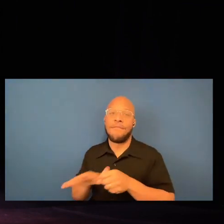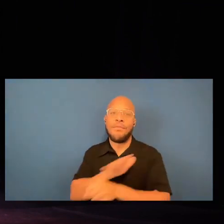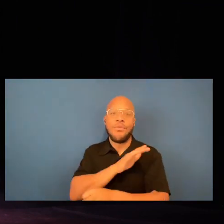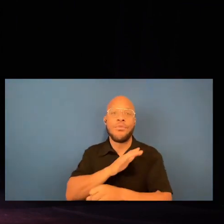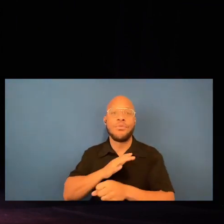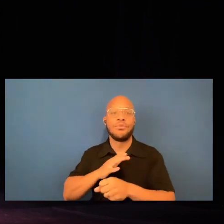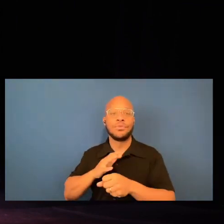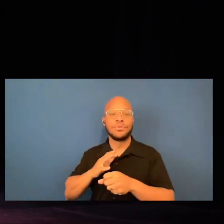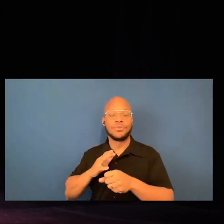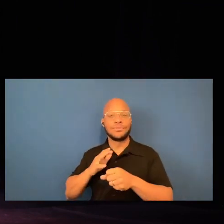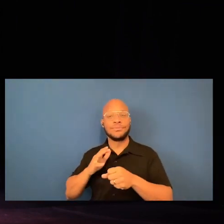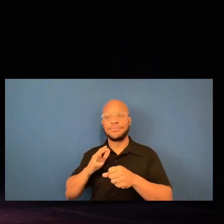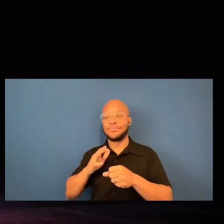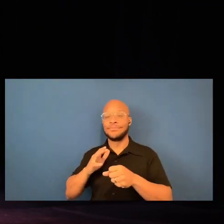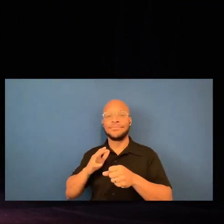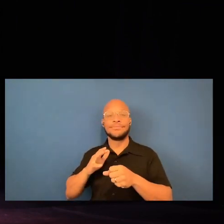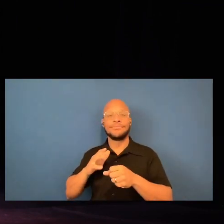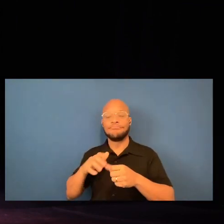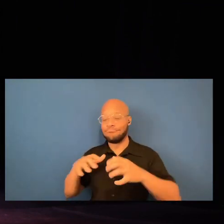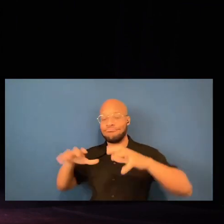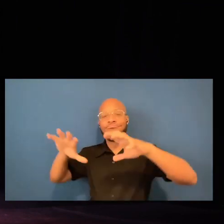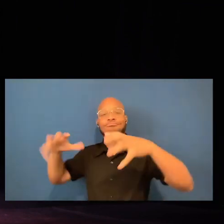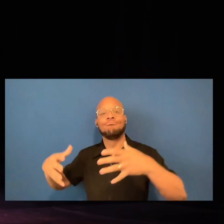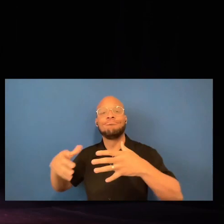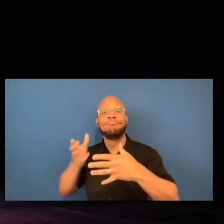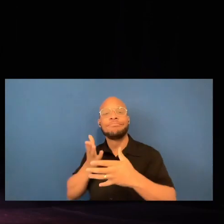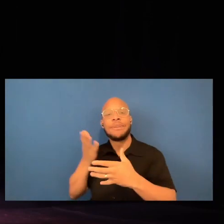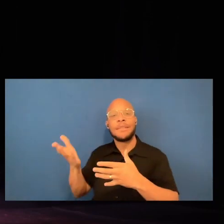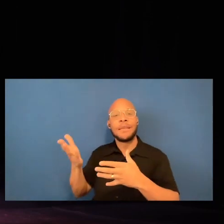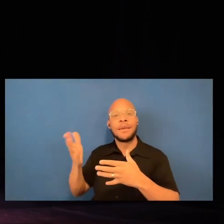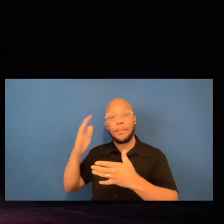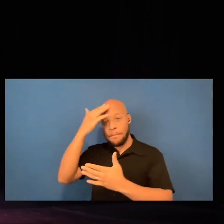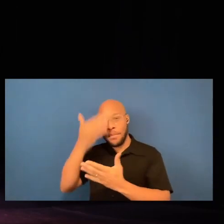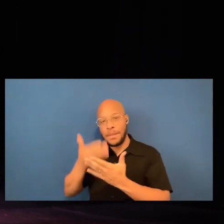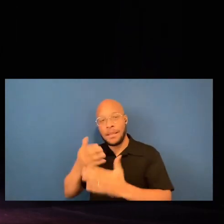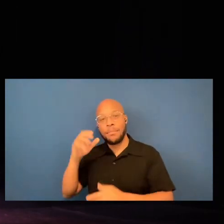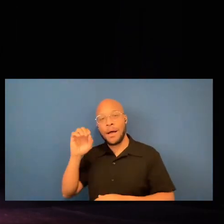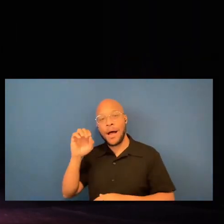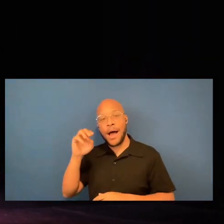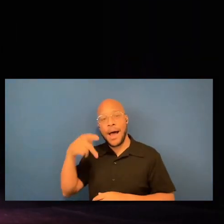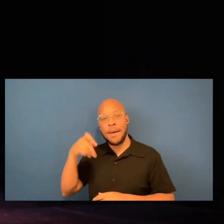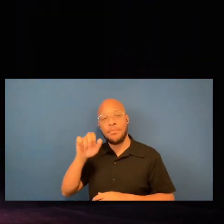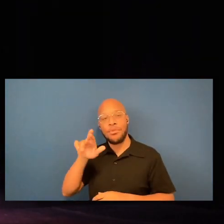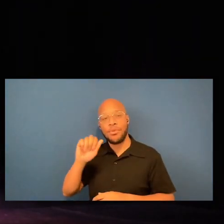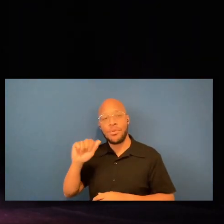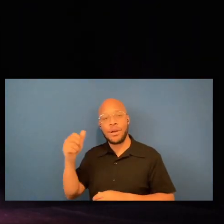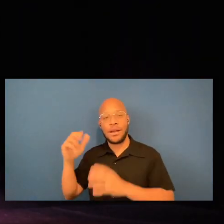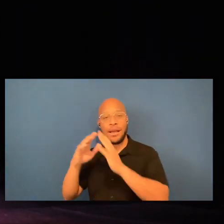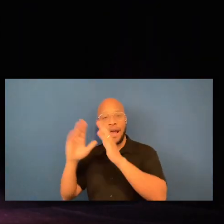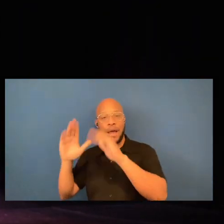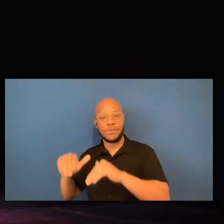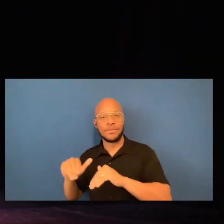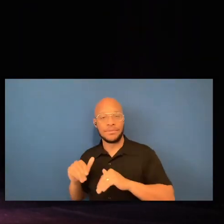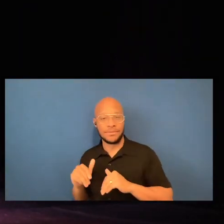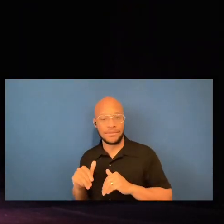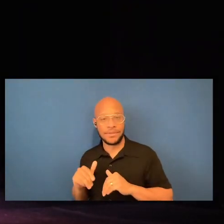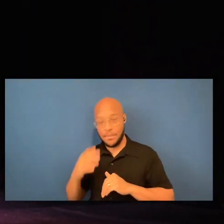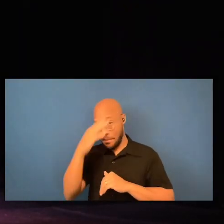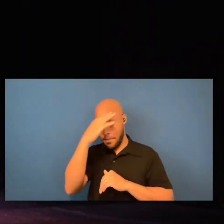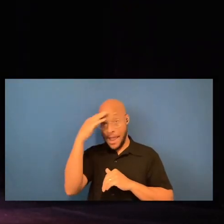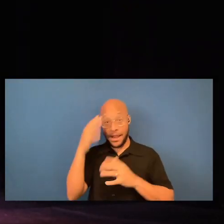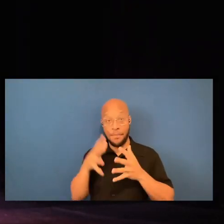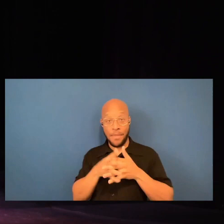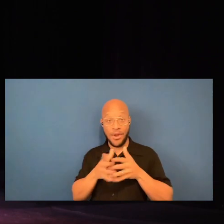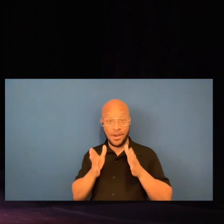Thinking about intergenerational ecosystems between Black women theater makers and how we do not lose all of our Black women G's